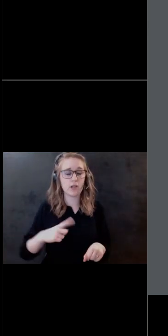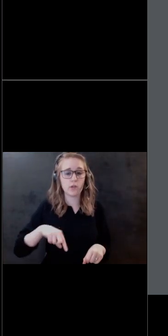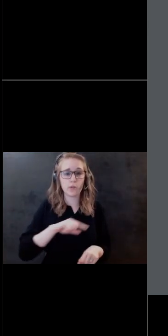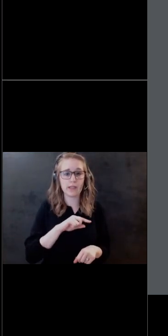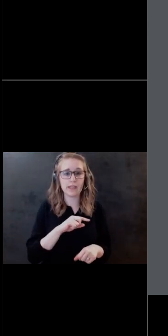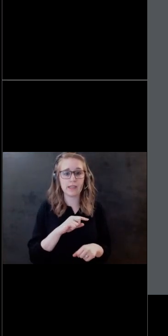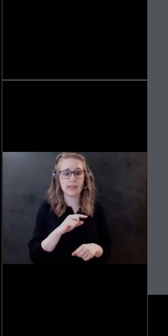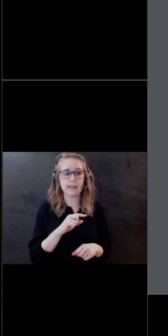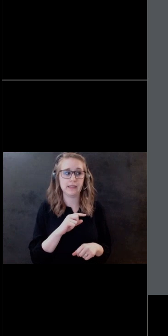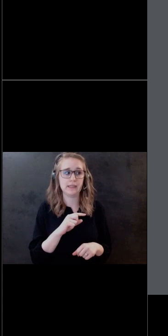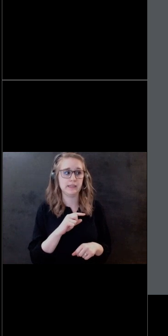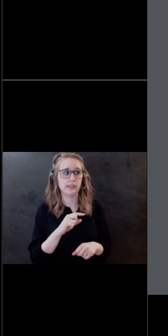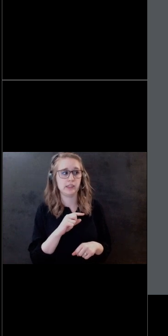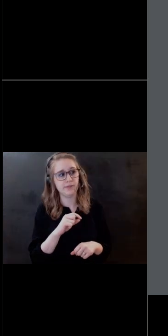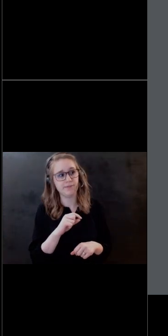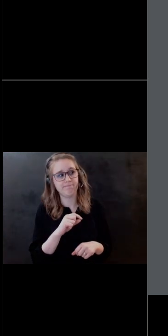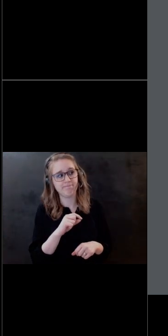can we,